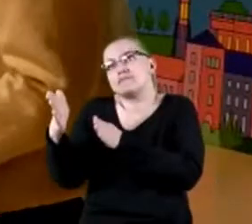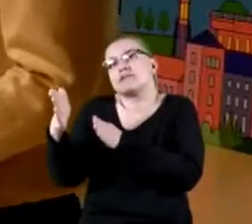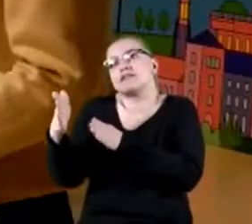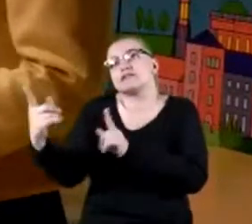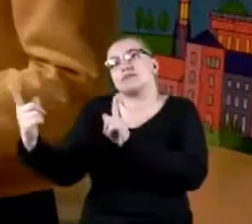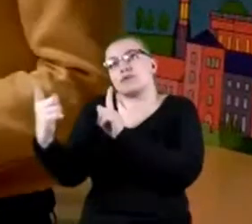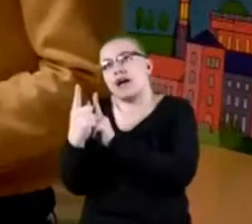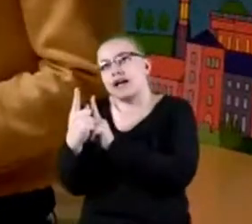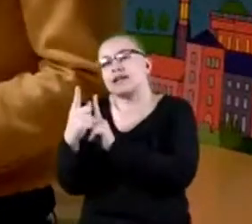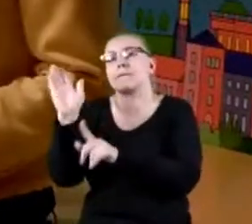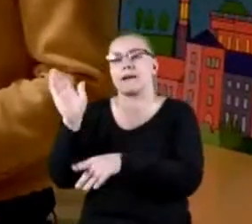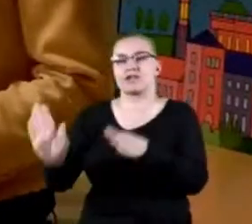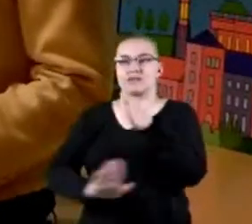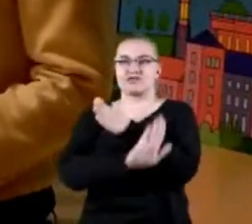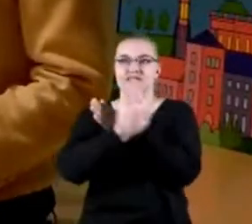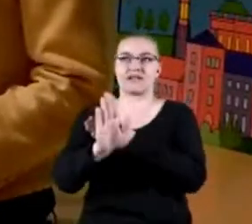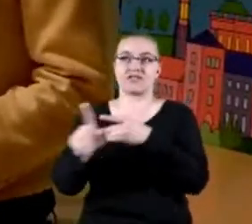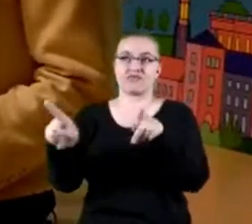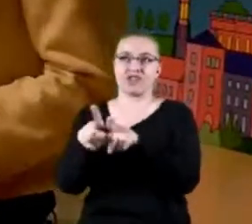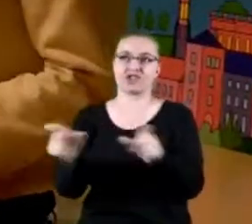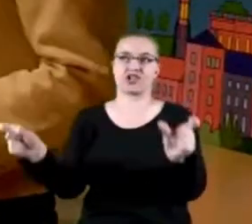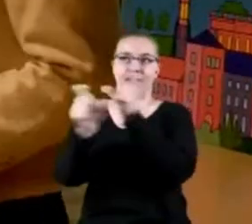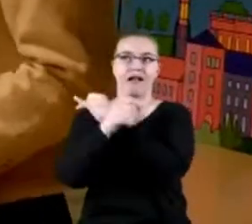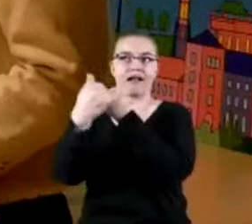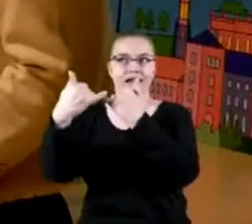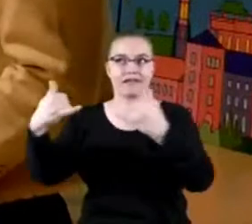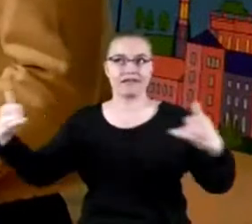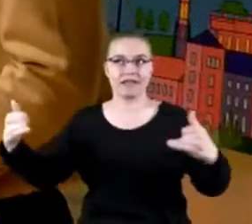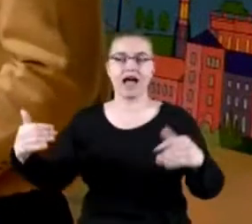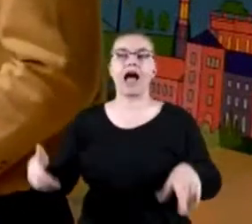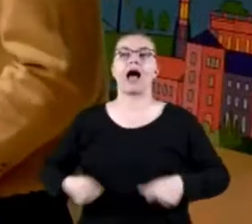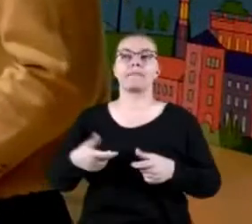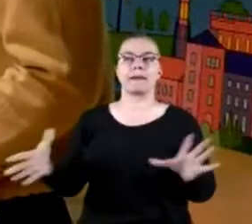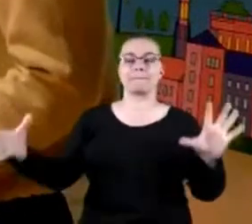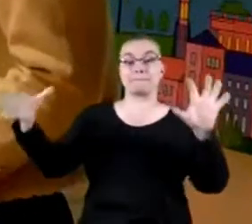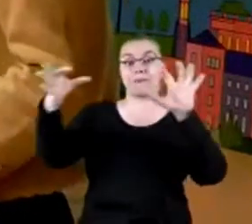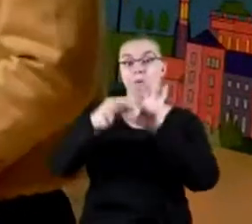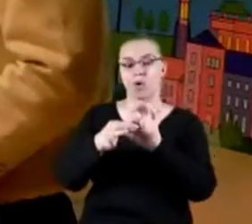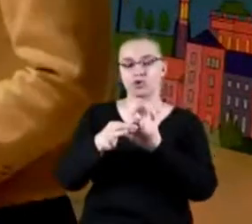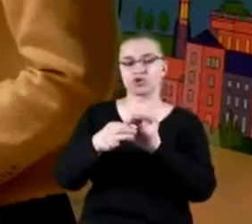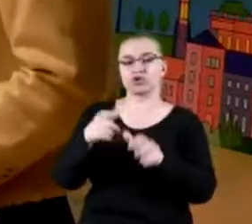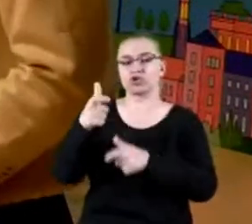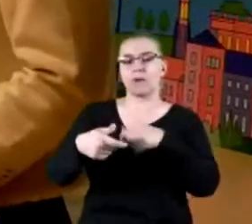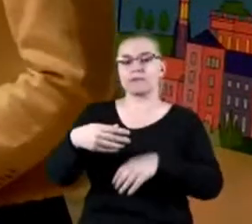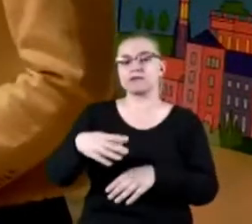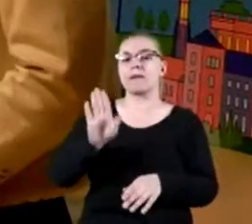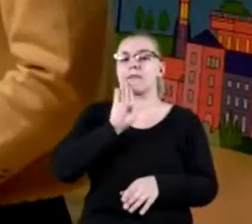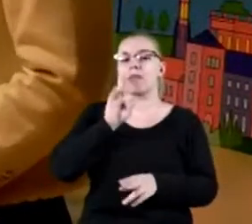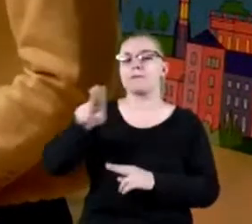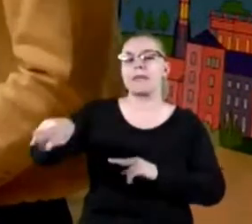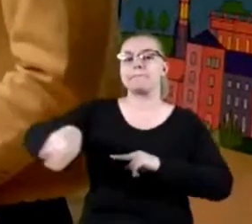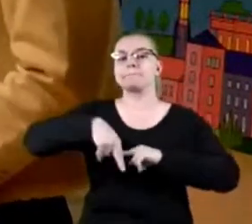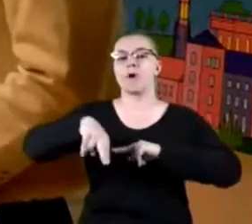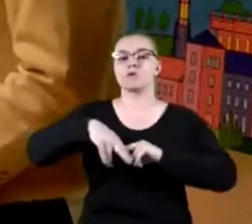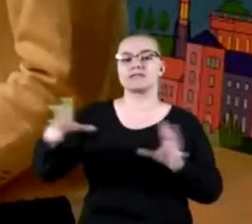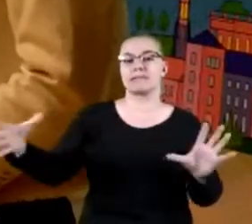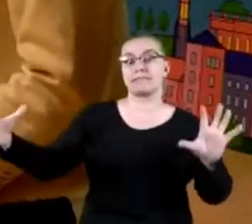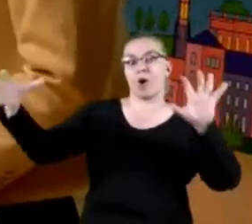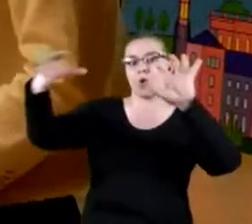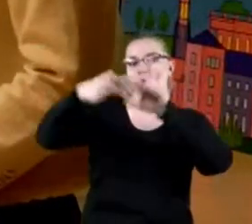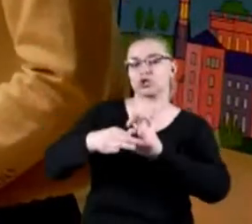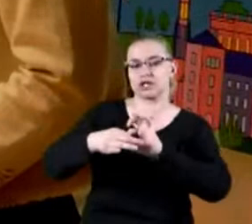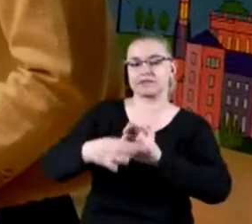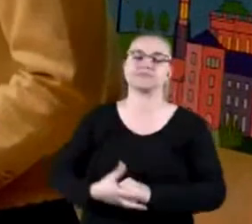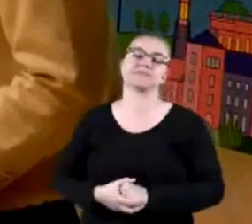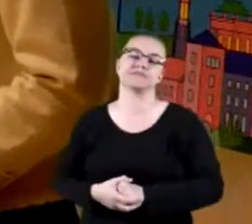representatives to make the bridge that are also needed. Just summing up really short in German way, and probably